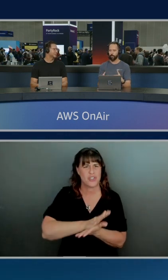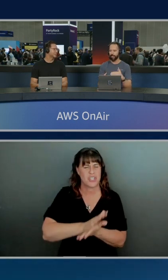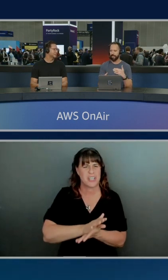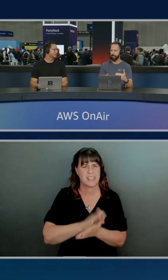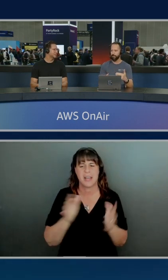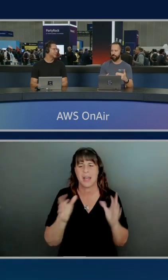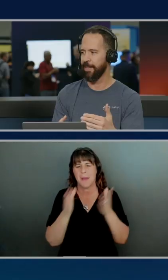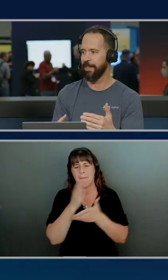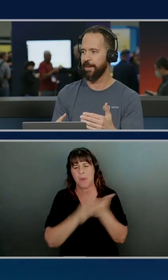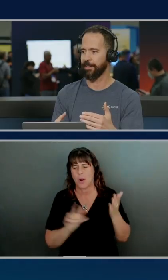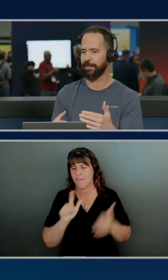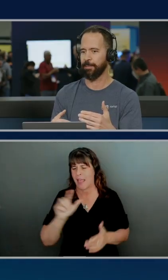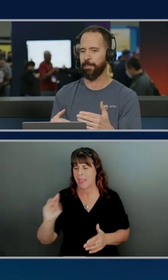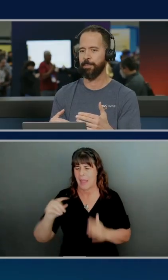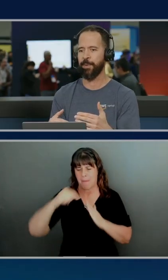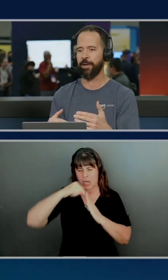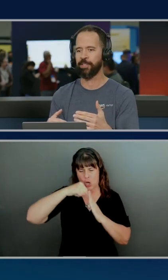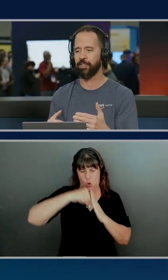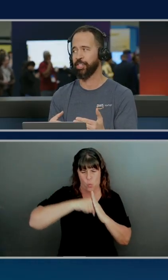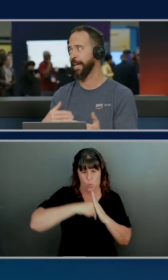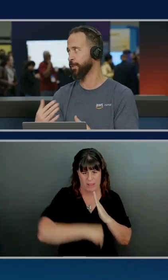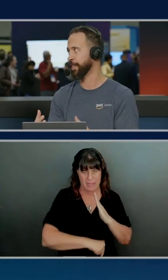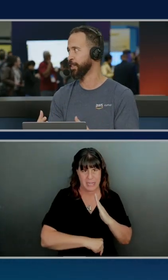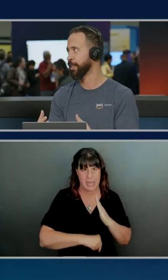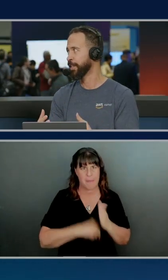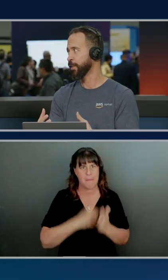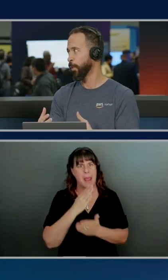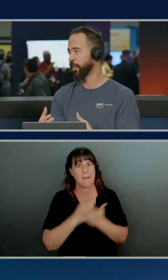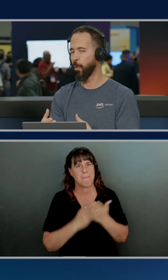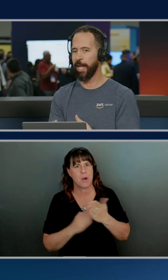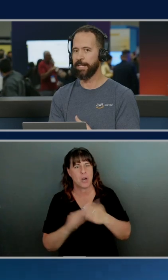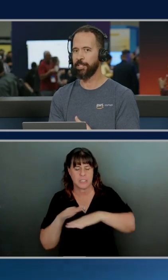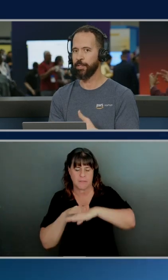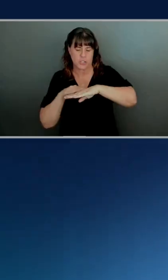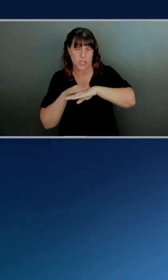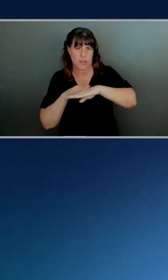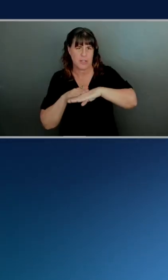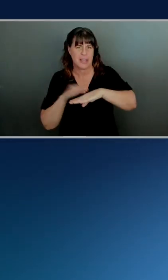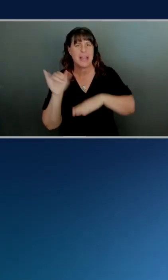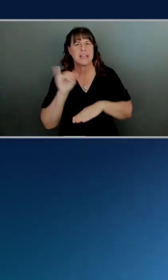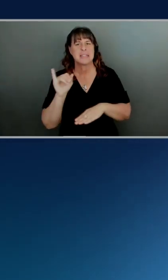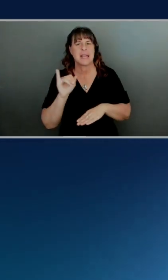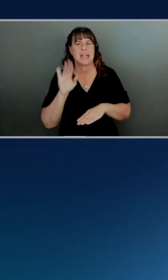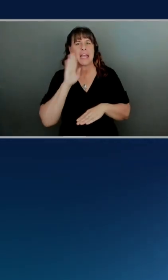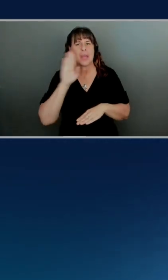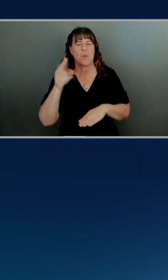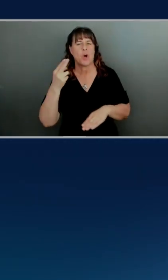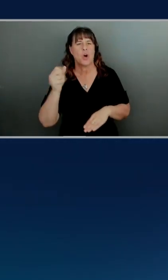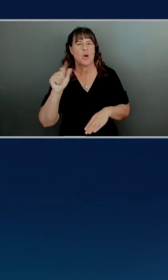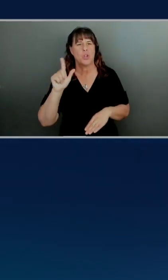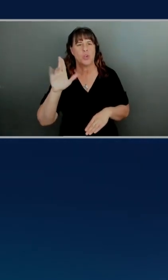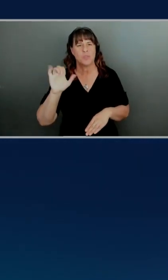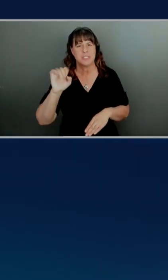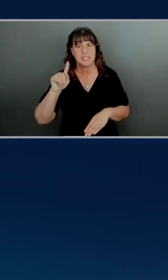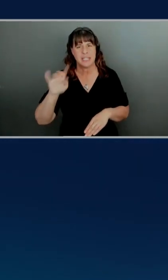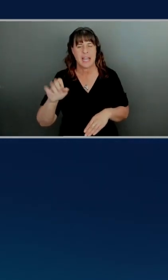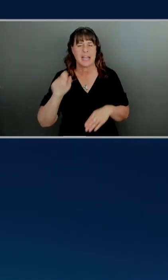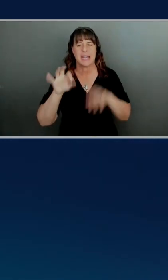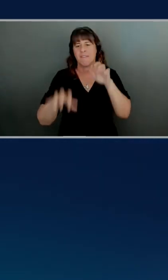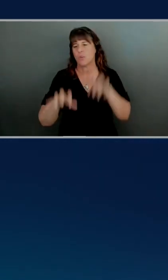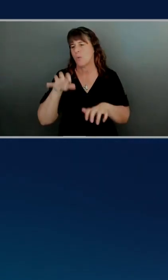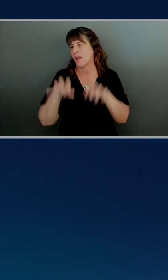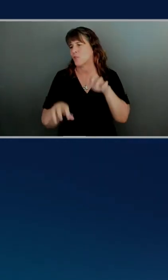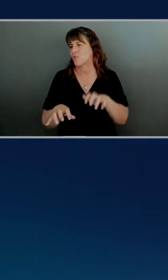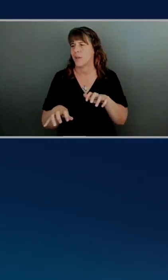it can go deep, and then there's parts of shallowness where it's more likely to hallucinate. So if you enter in,